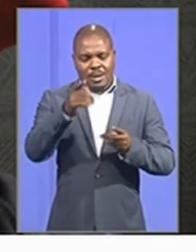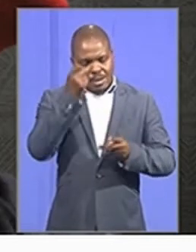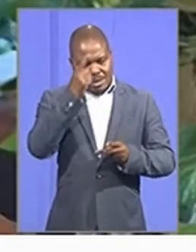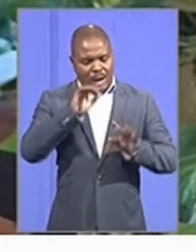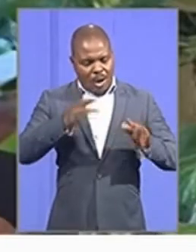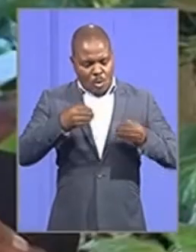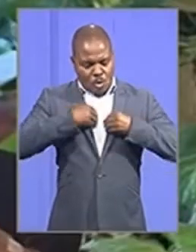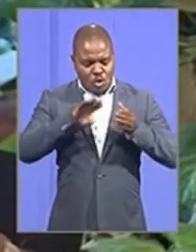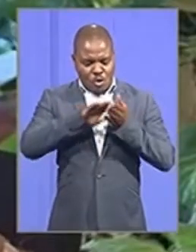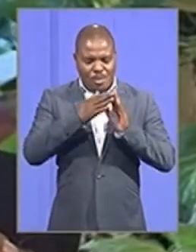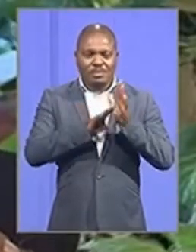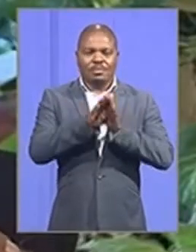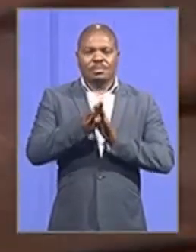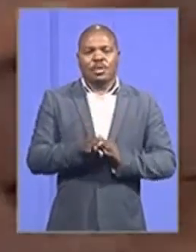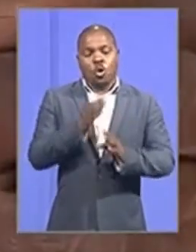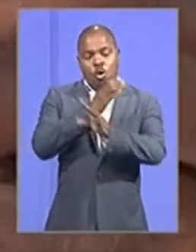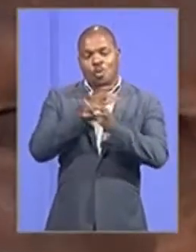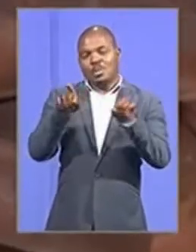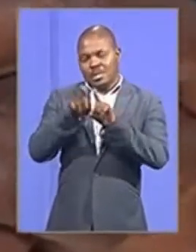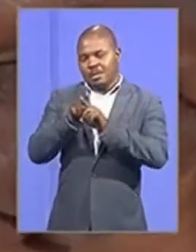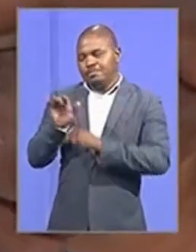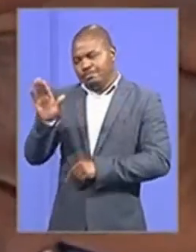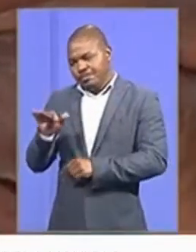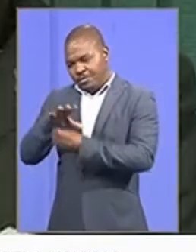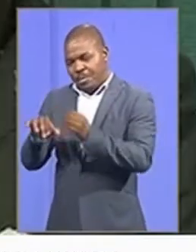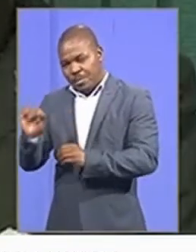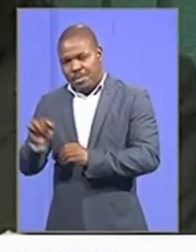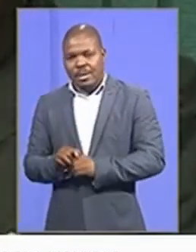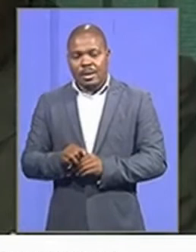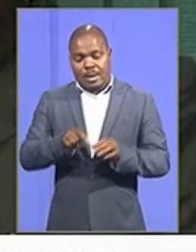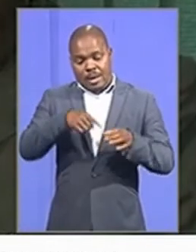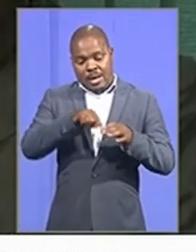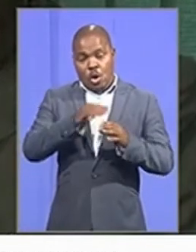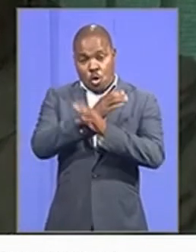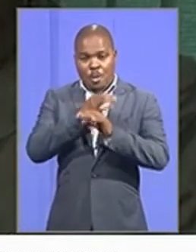communities. Khoupu le yona e fetisitse molaetsa wa kgomotso mme e tlhalositse